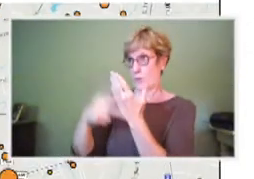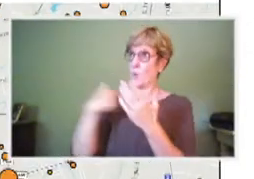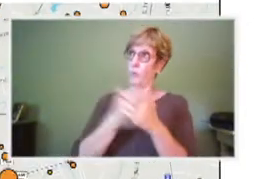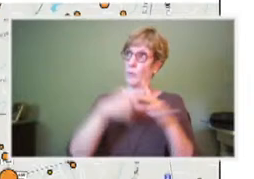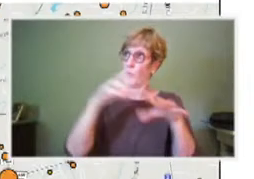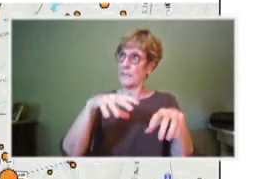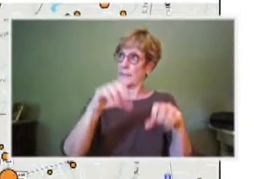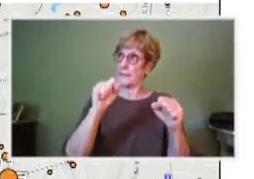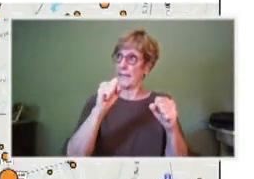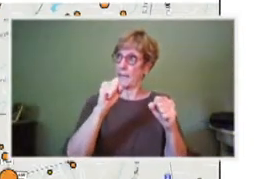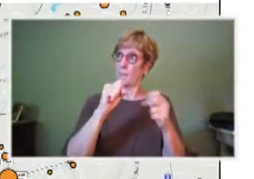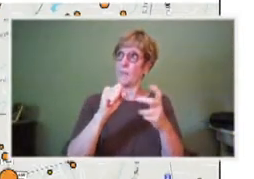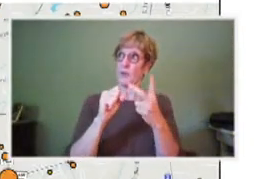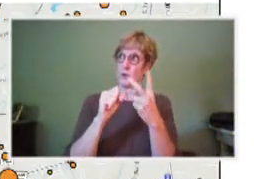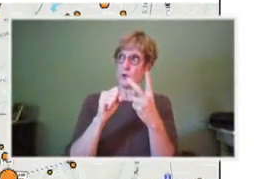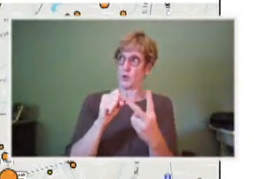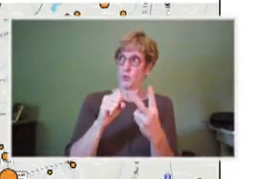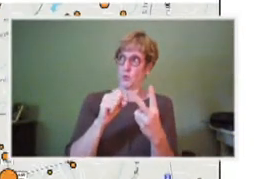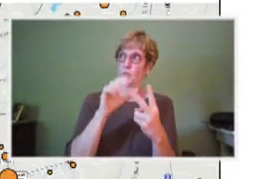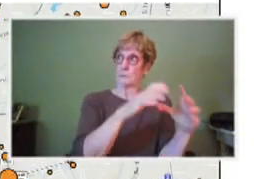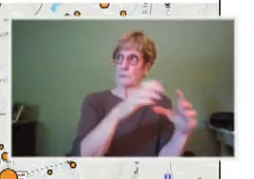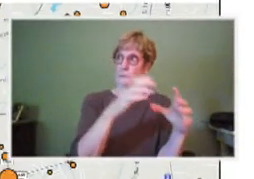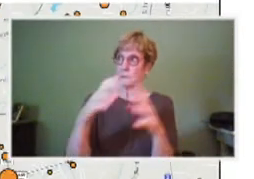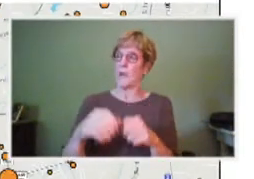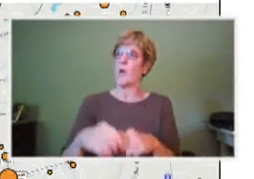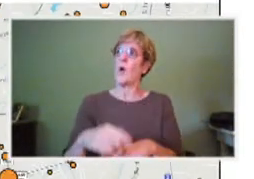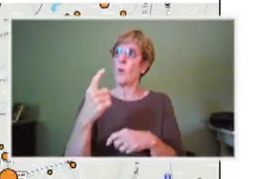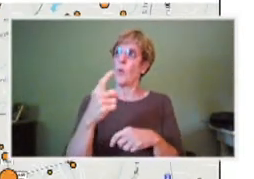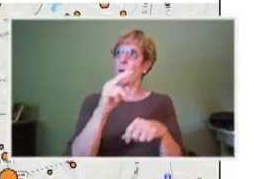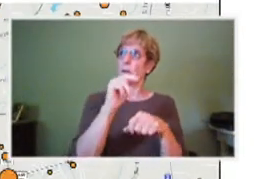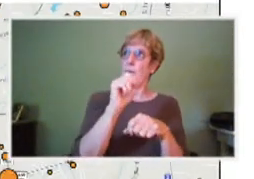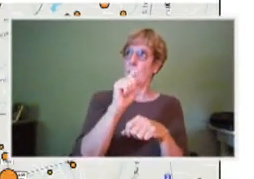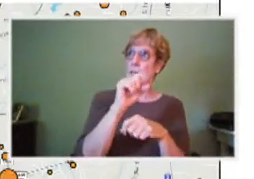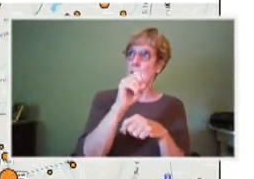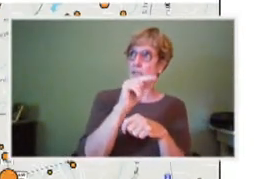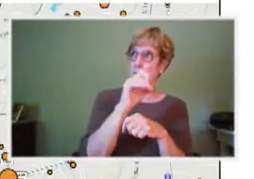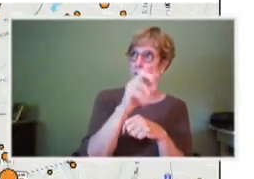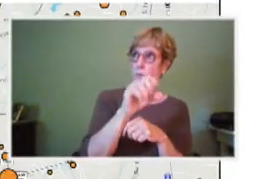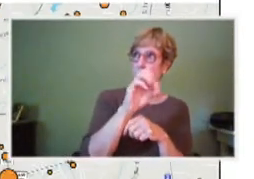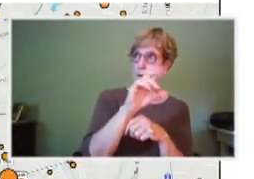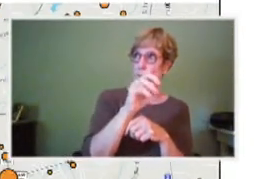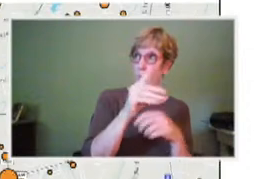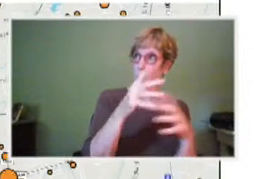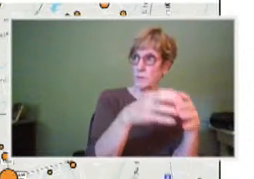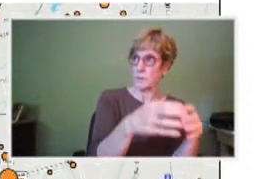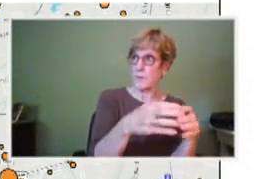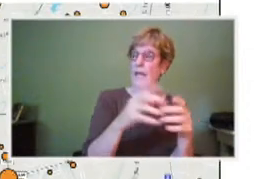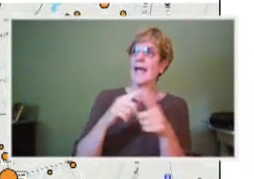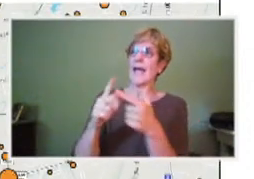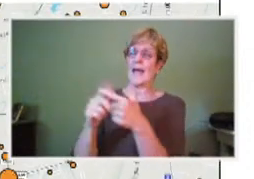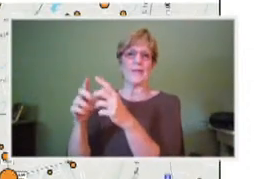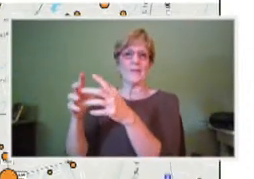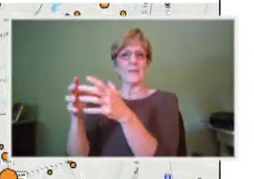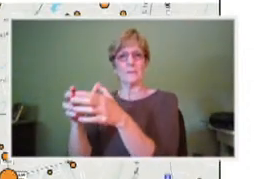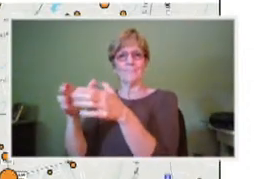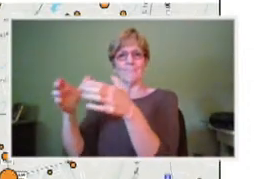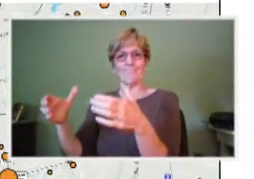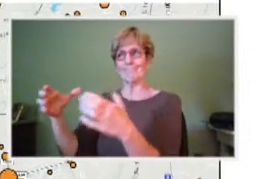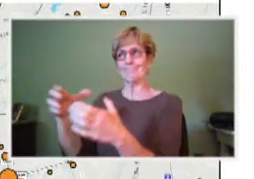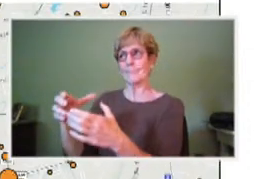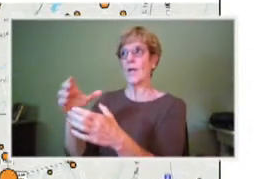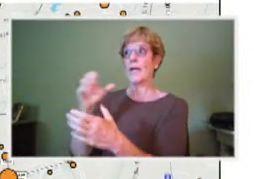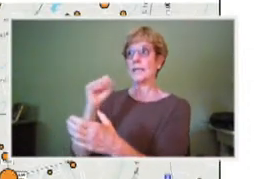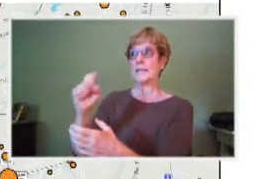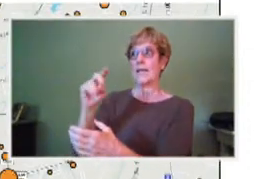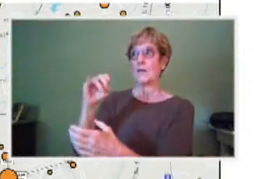two sites. We would actually have a site at Nations Ford and Arrowwood, and then a combined larger site that would expand between Southside